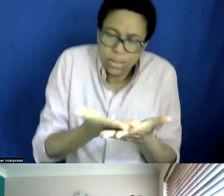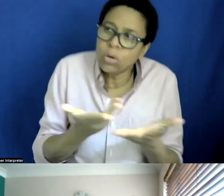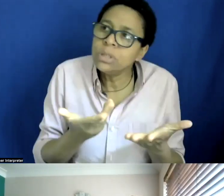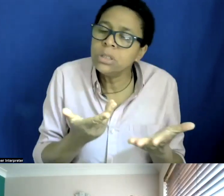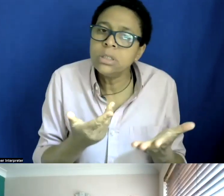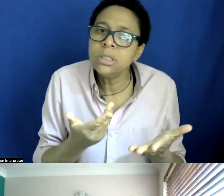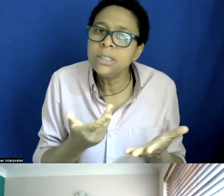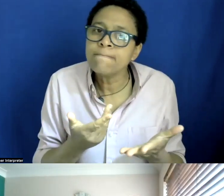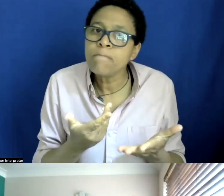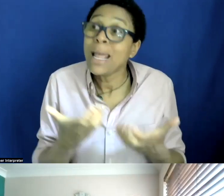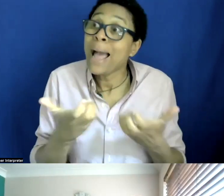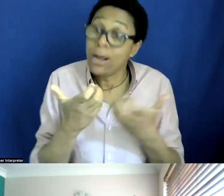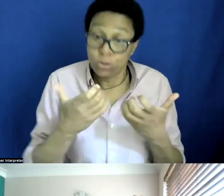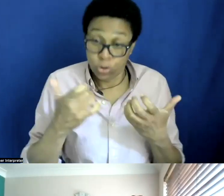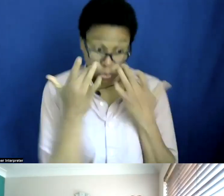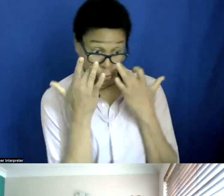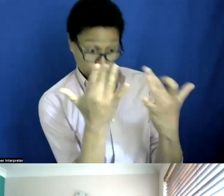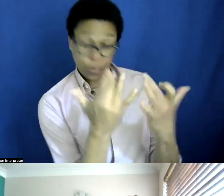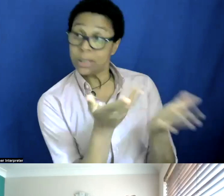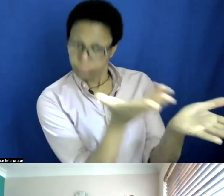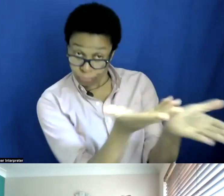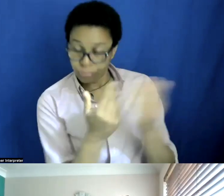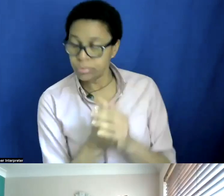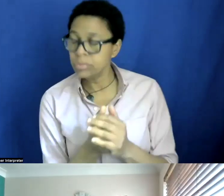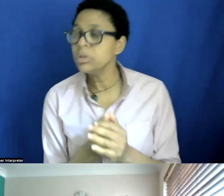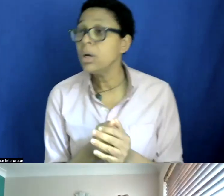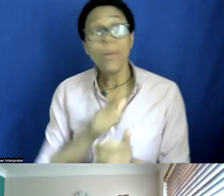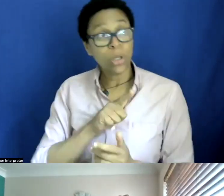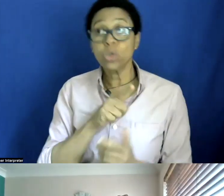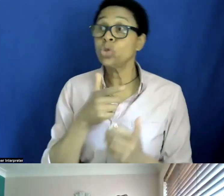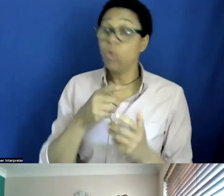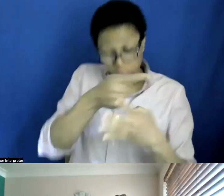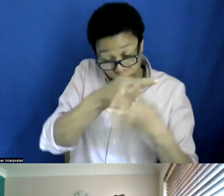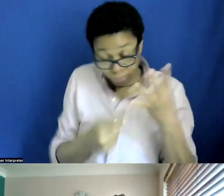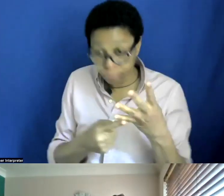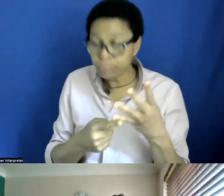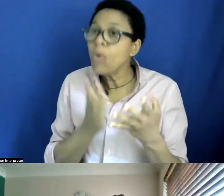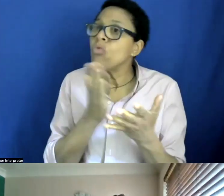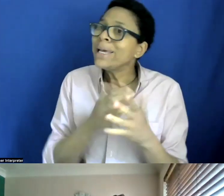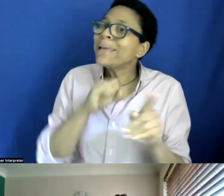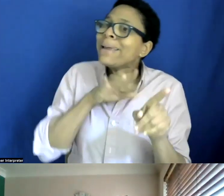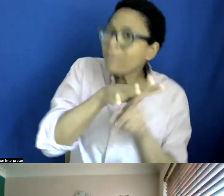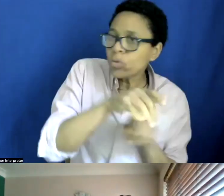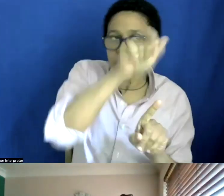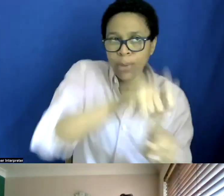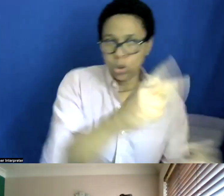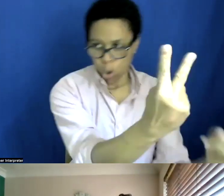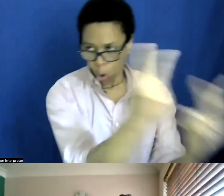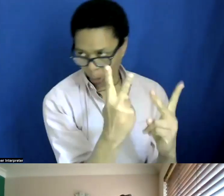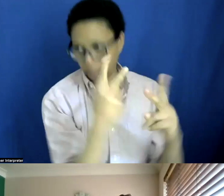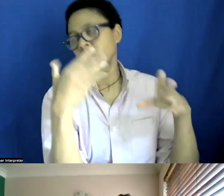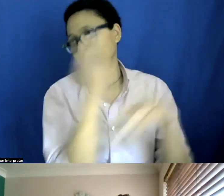and the impact that has on how people see that work and how they see that artist as well. So I think it's all really